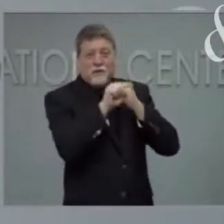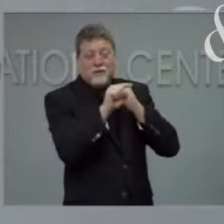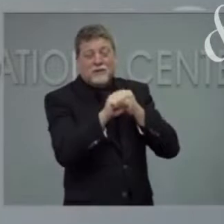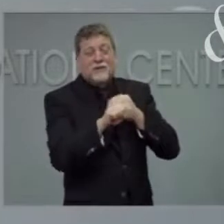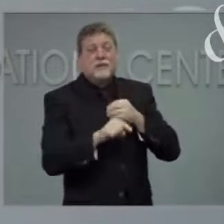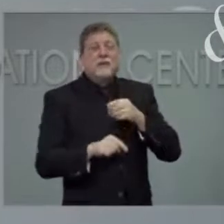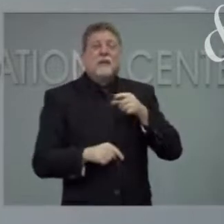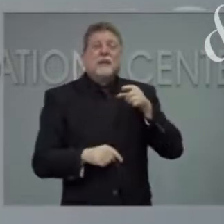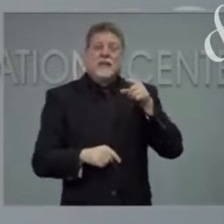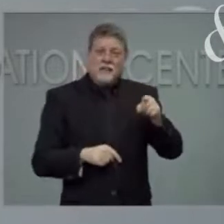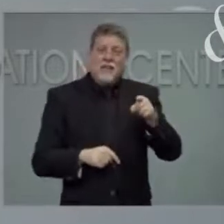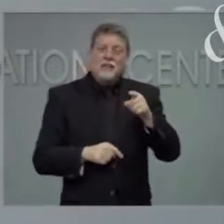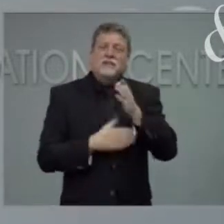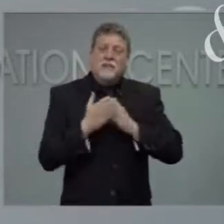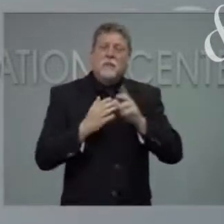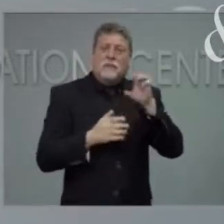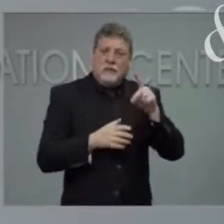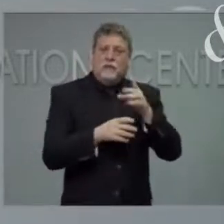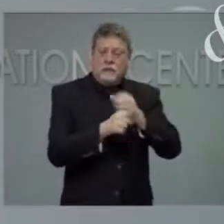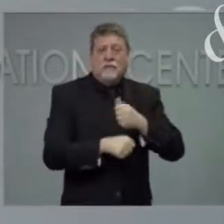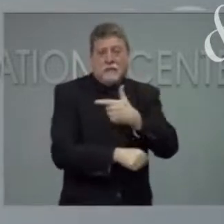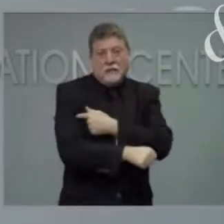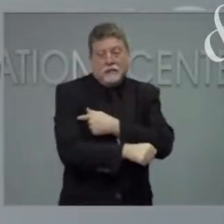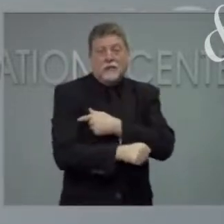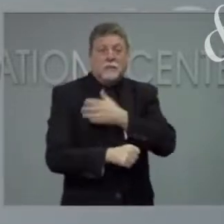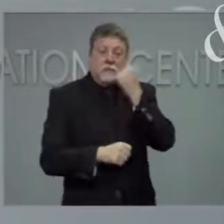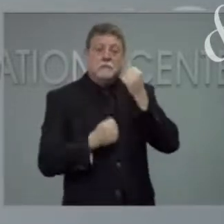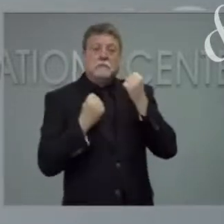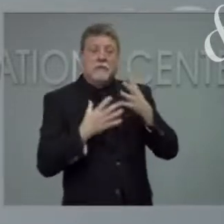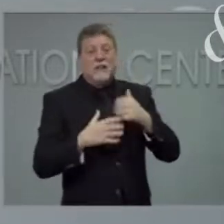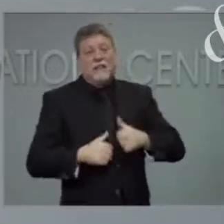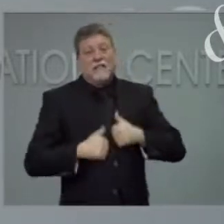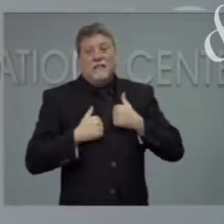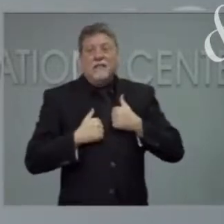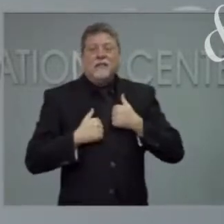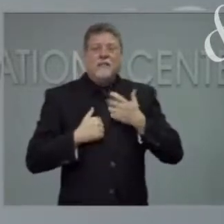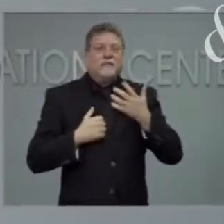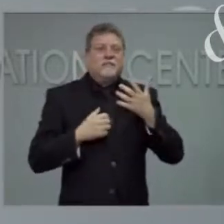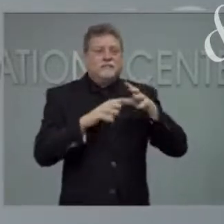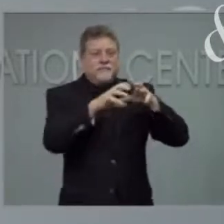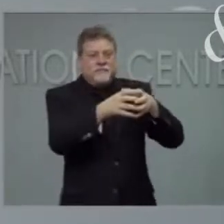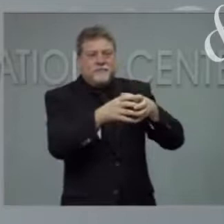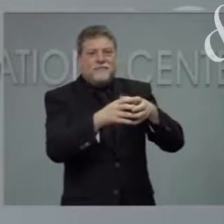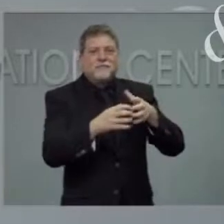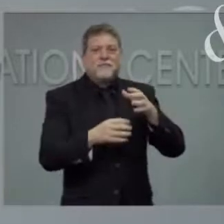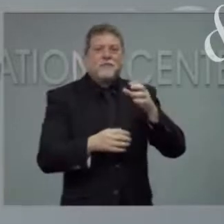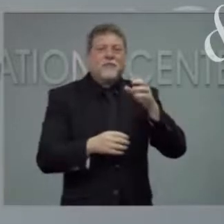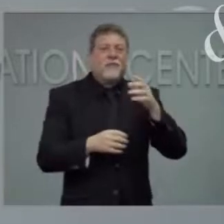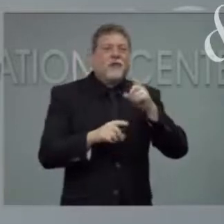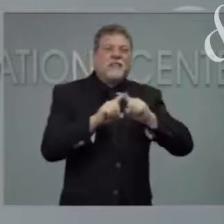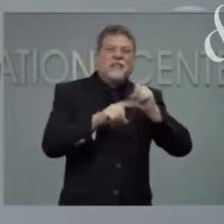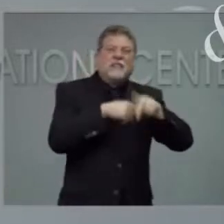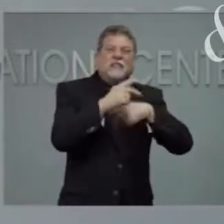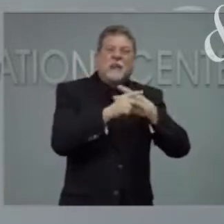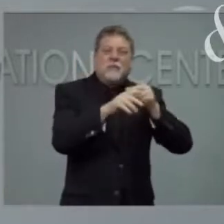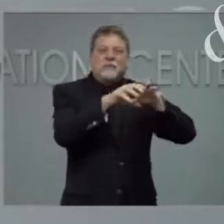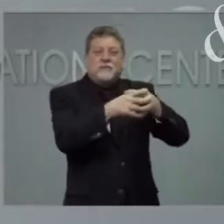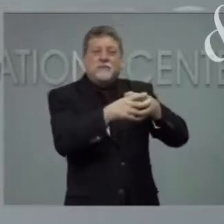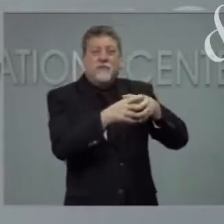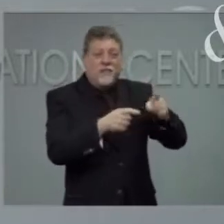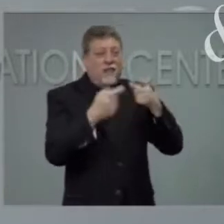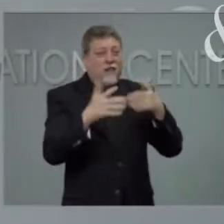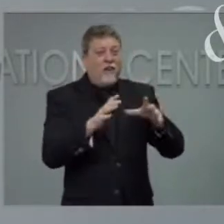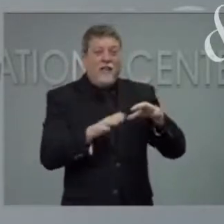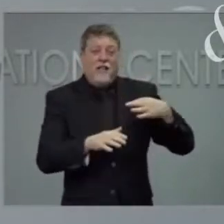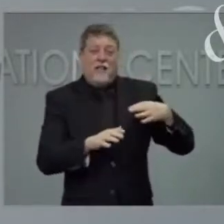vaccinated throughout this process. Many of them do live in group homes or other settings. They're already eligible